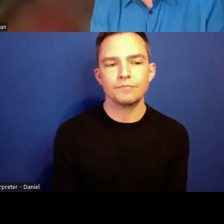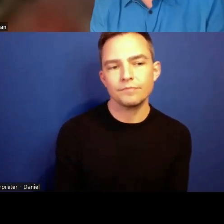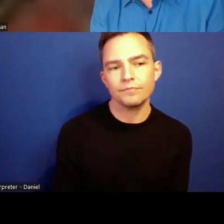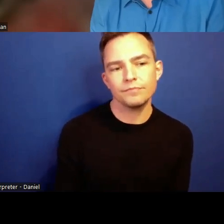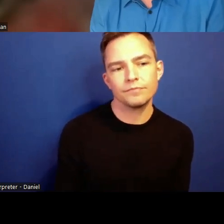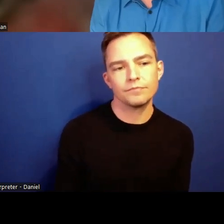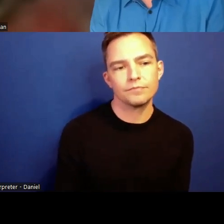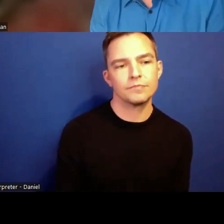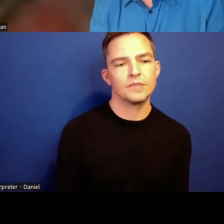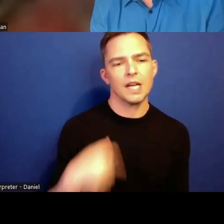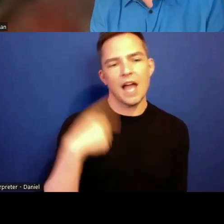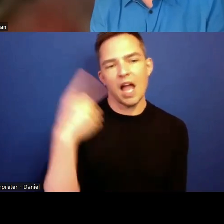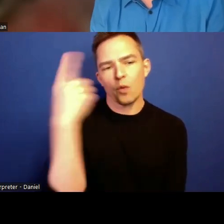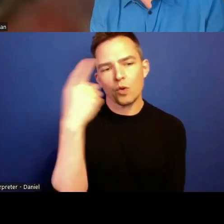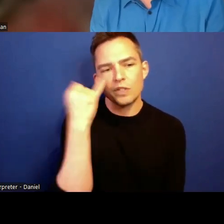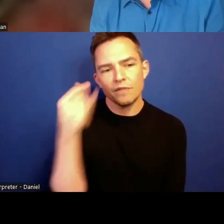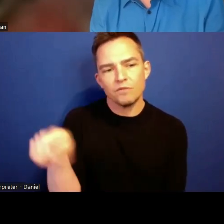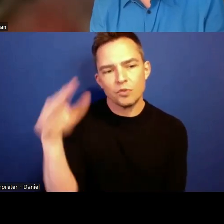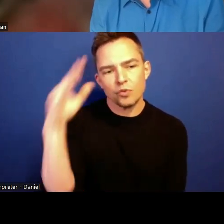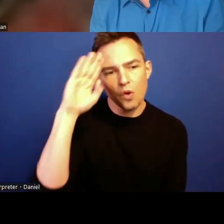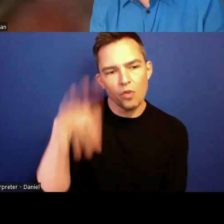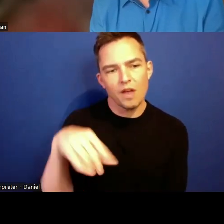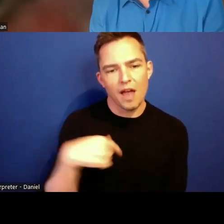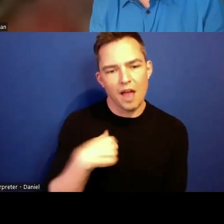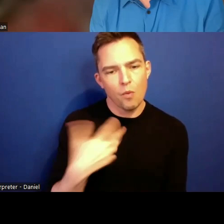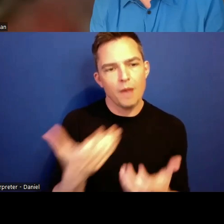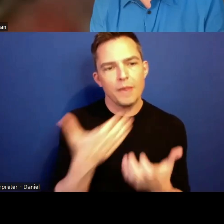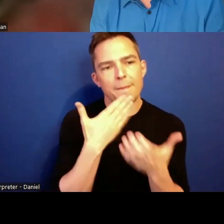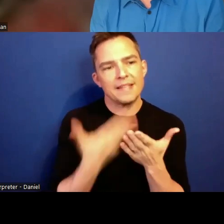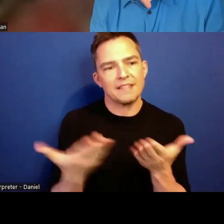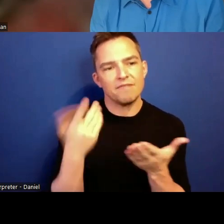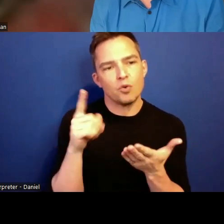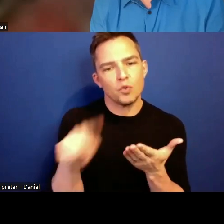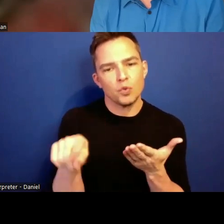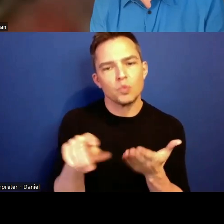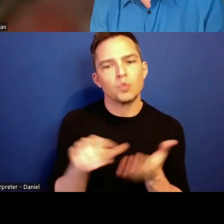I wonder if you know that I want the best for you.